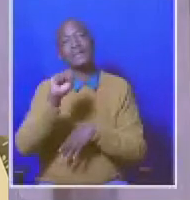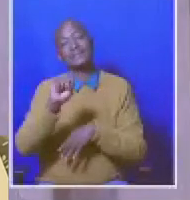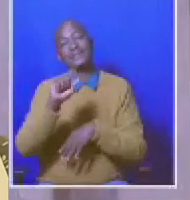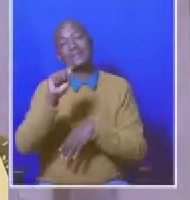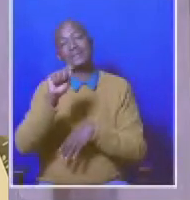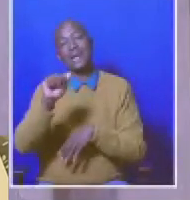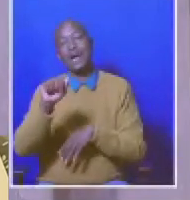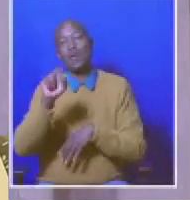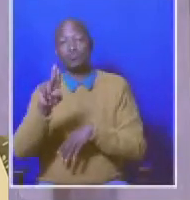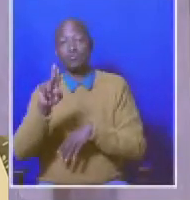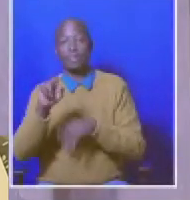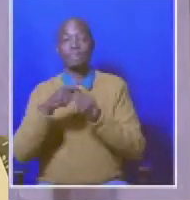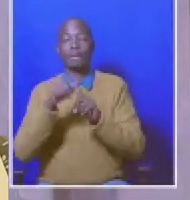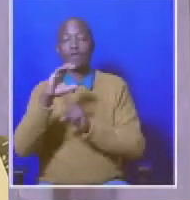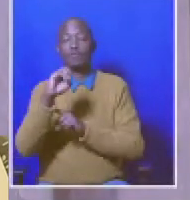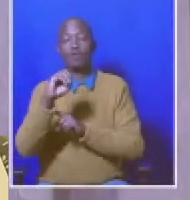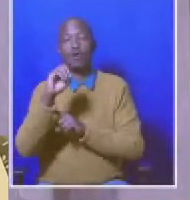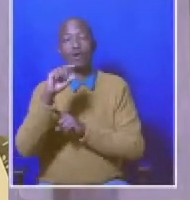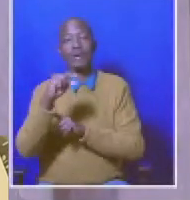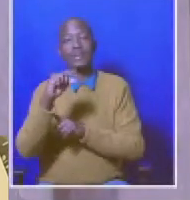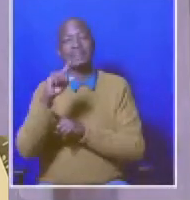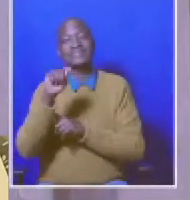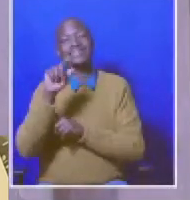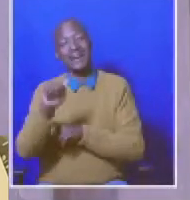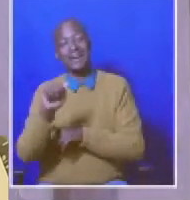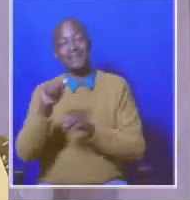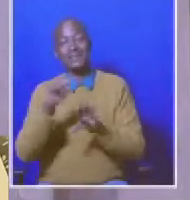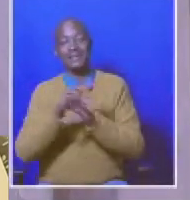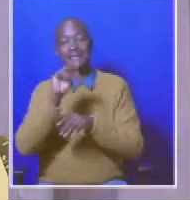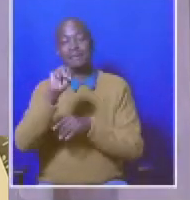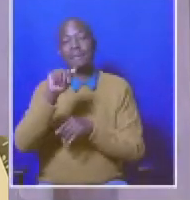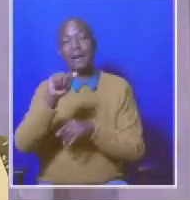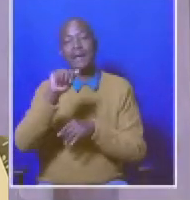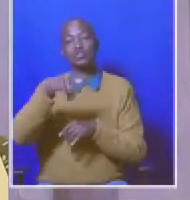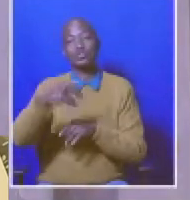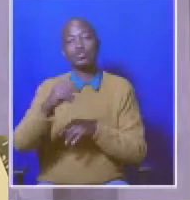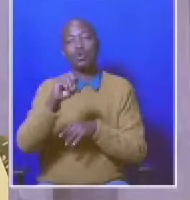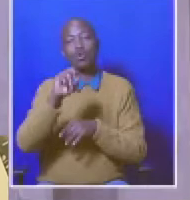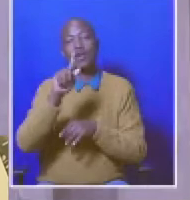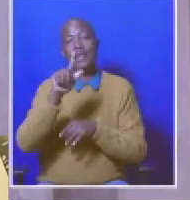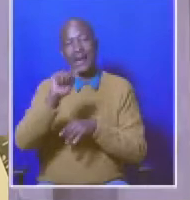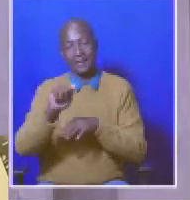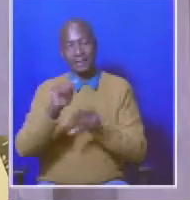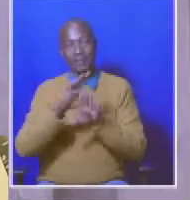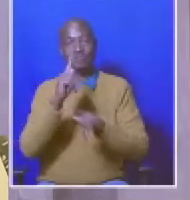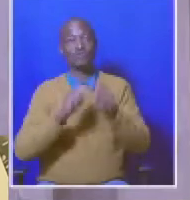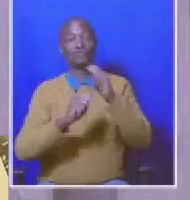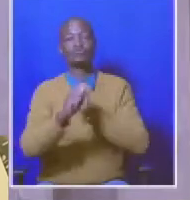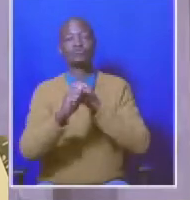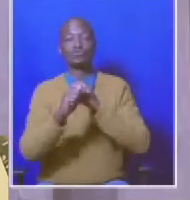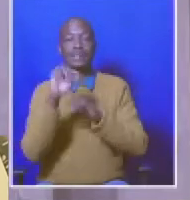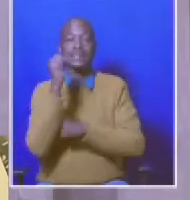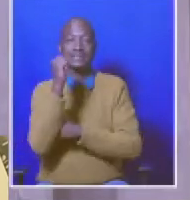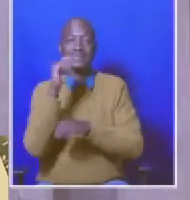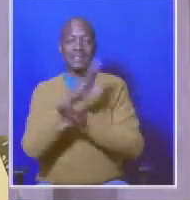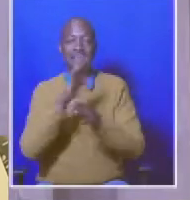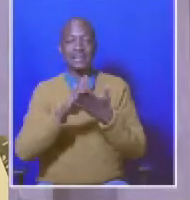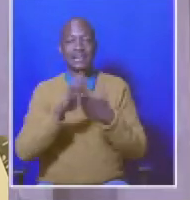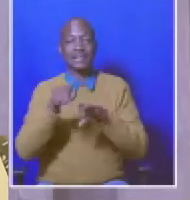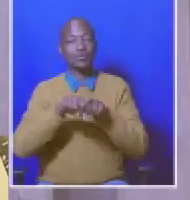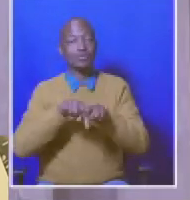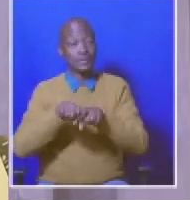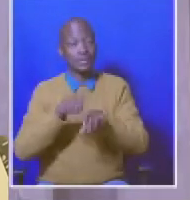and Deputy Minister Majola of Department of Trade, Industry and Competition to lead a